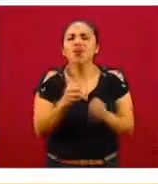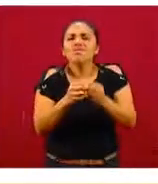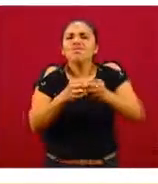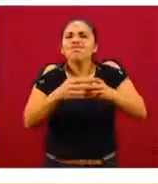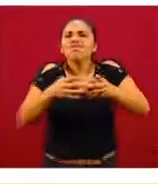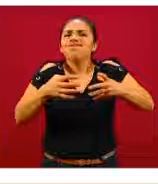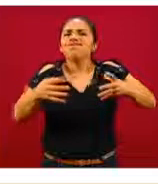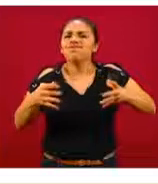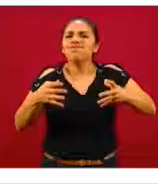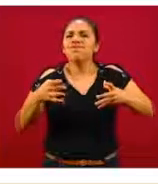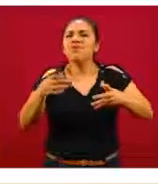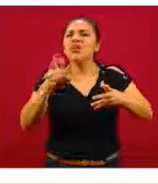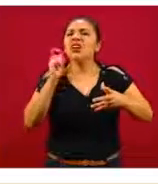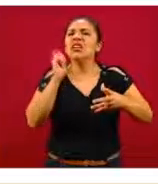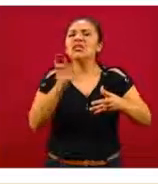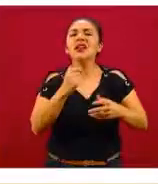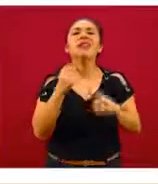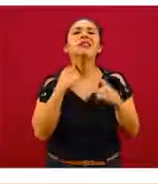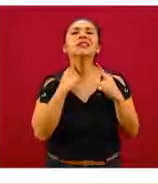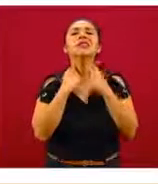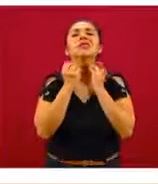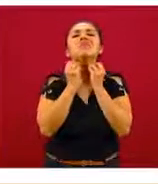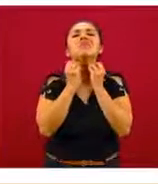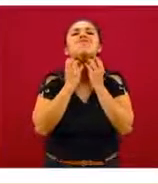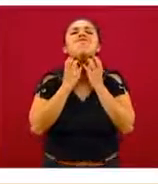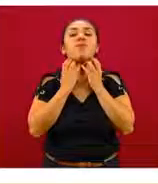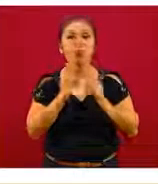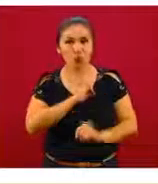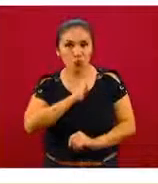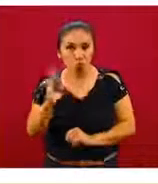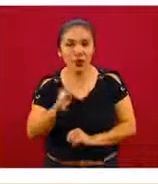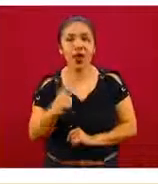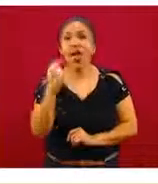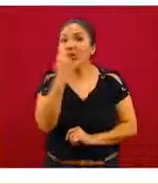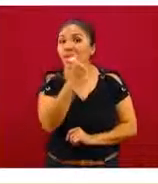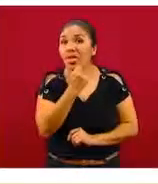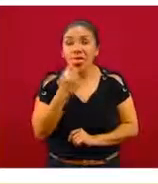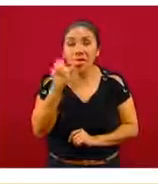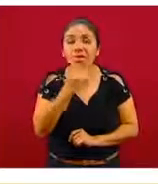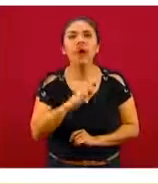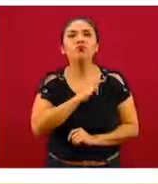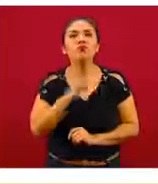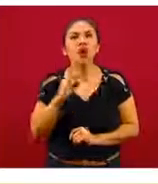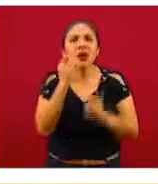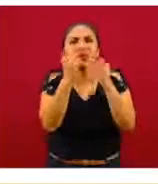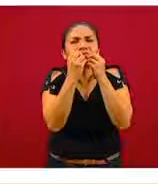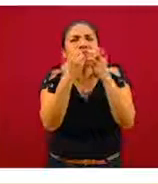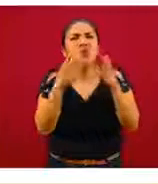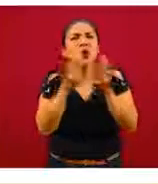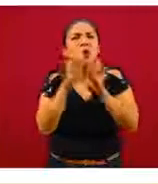as well as inflammation in the ganglia, in the lymph nodes,